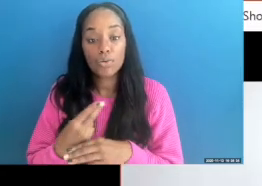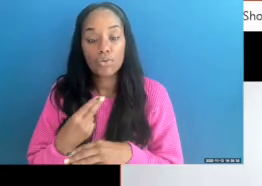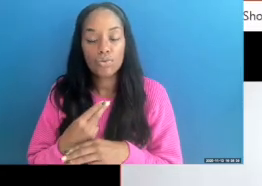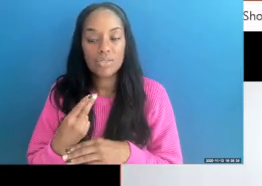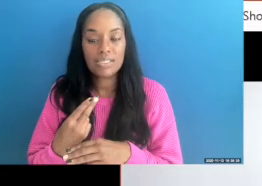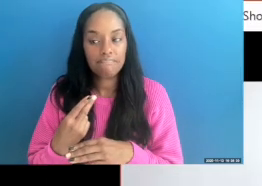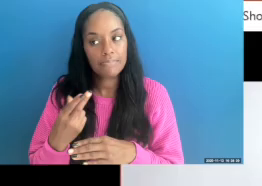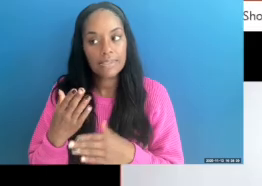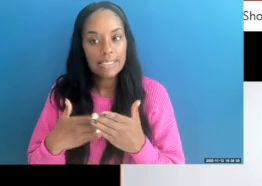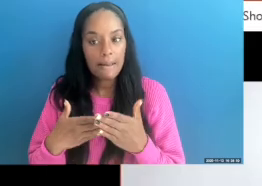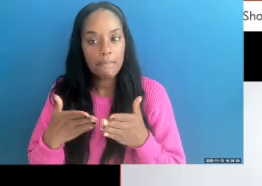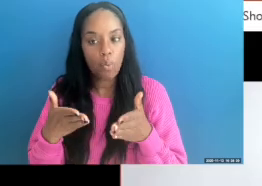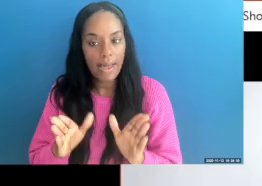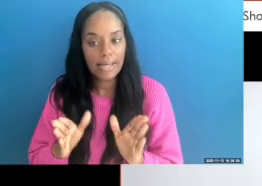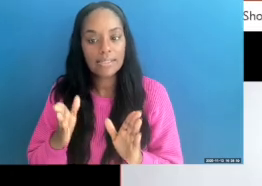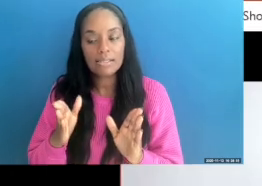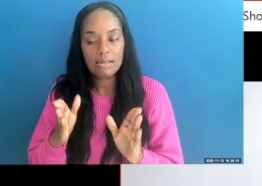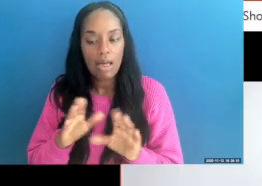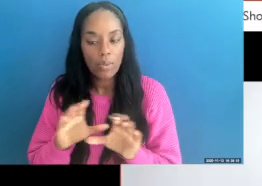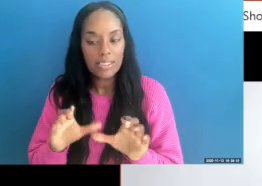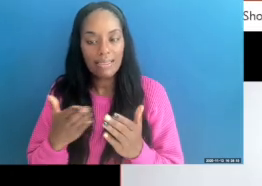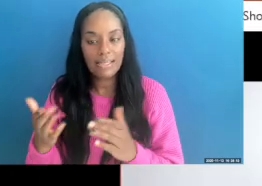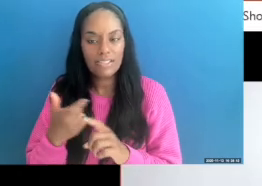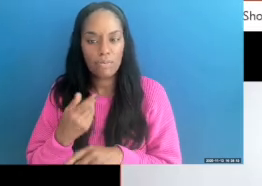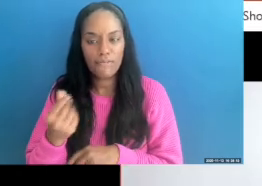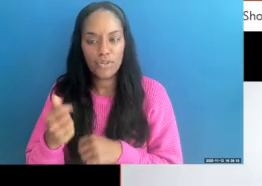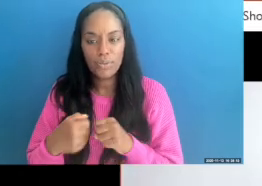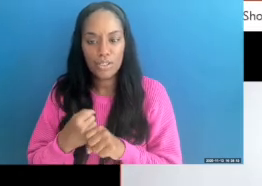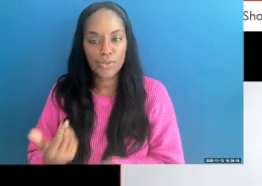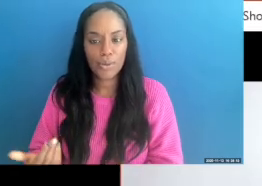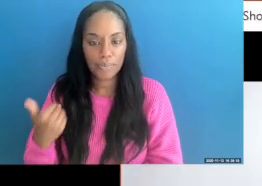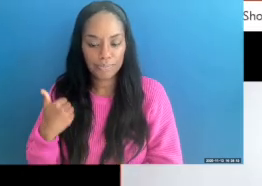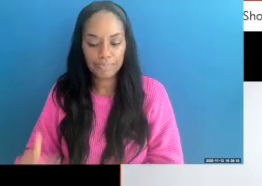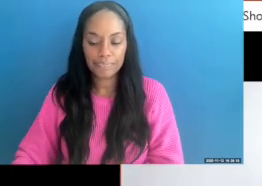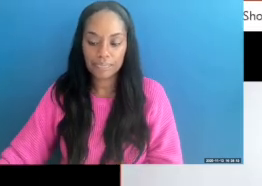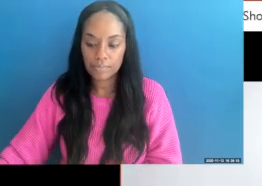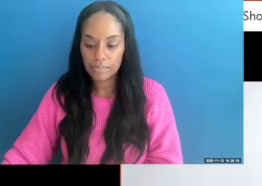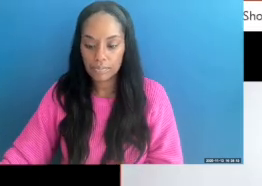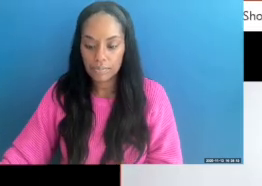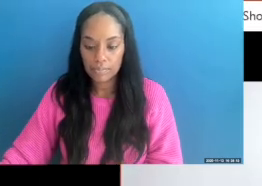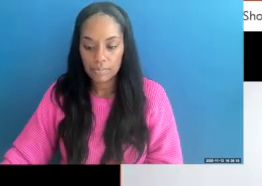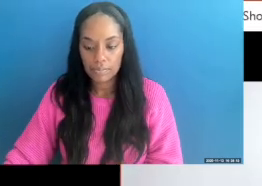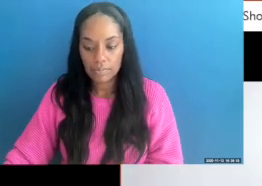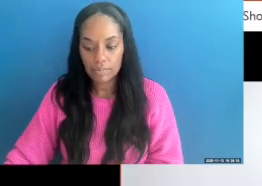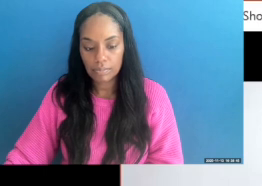assistance numbers. And we used methodology from a couple of years ago from those. And